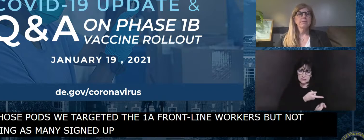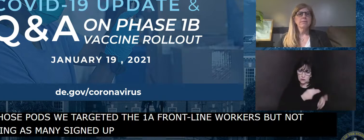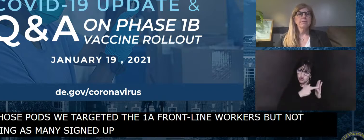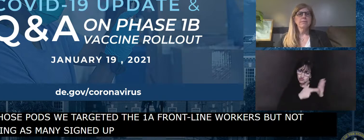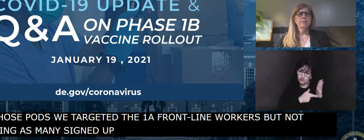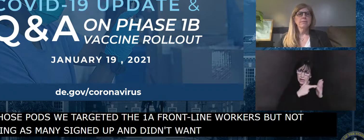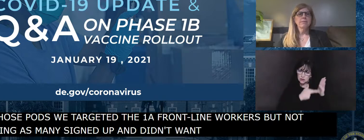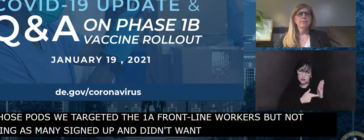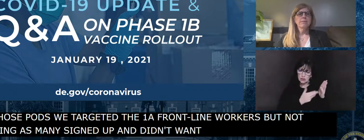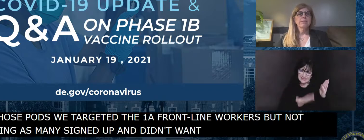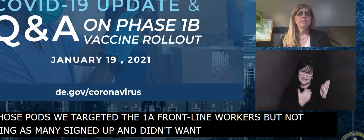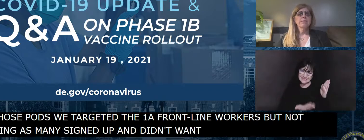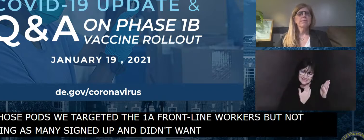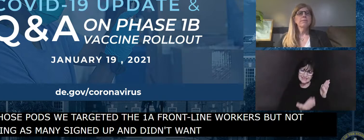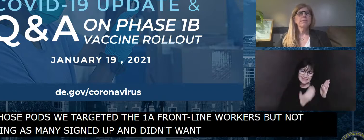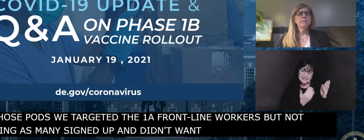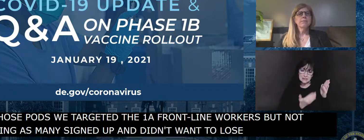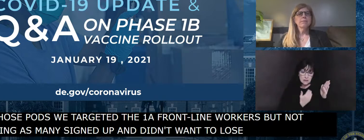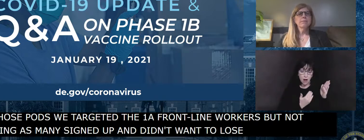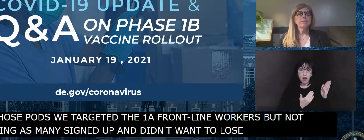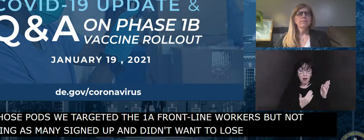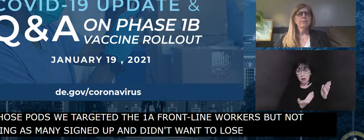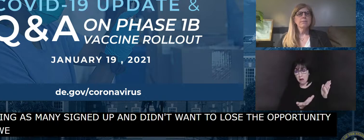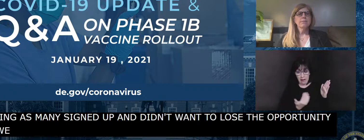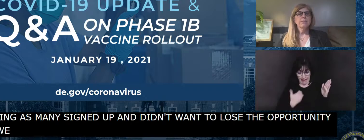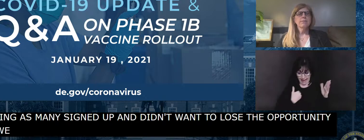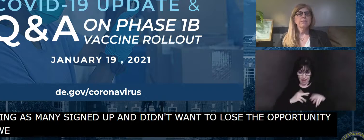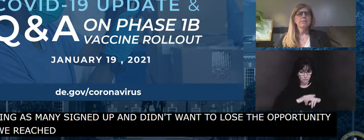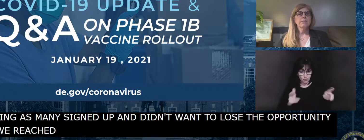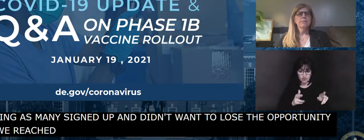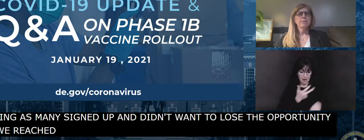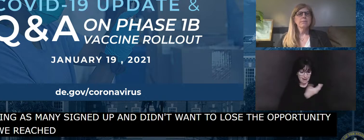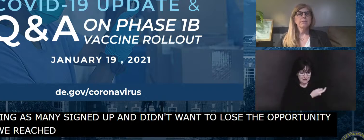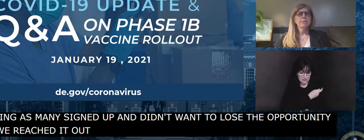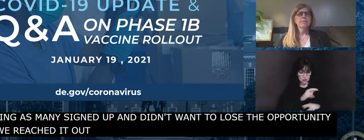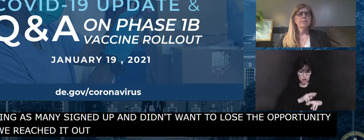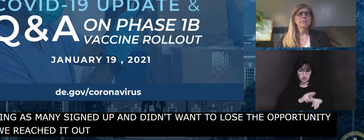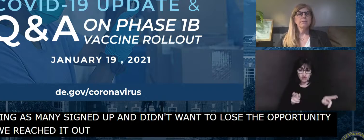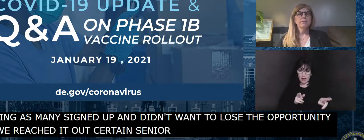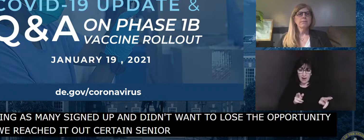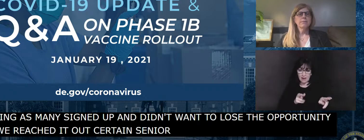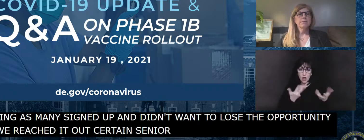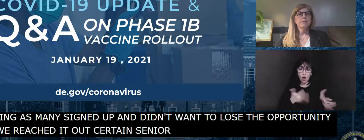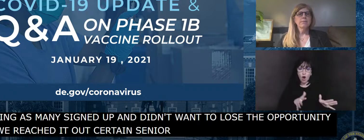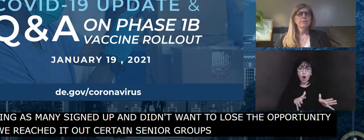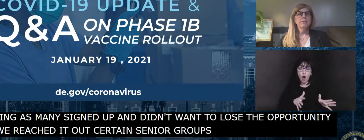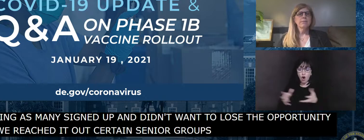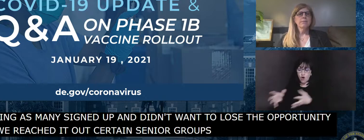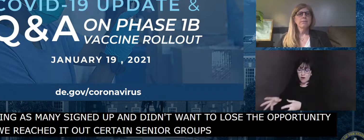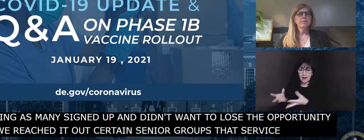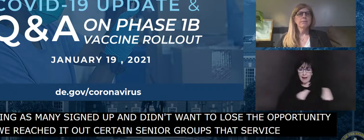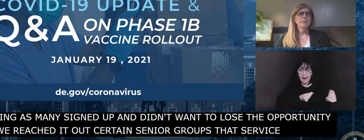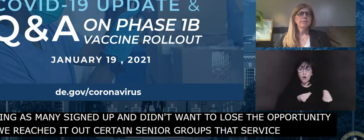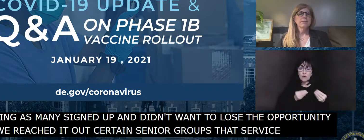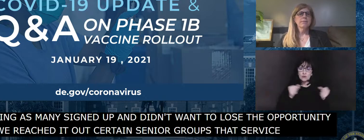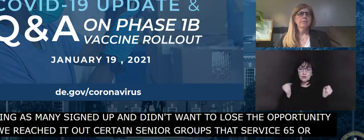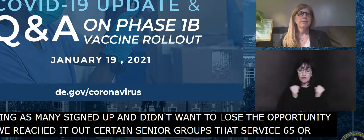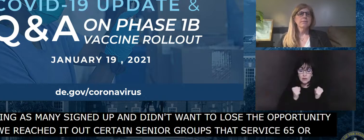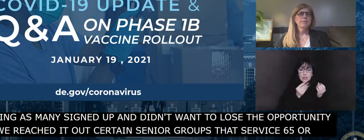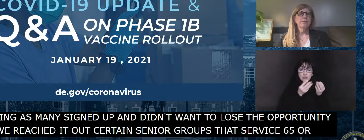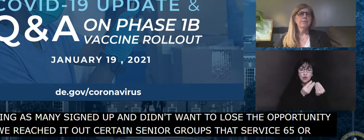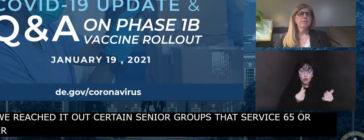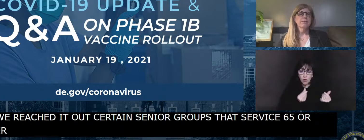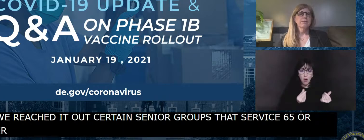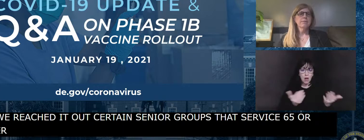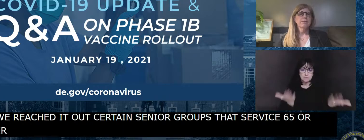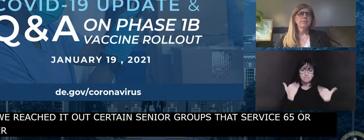certain senior groups that service those who are 65 and older, Modern Maturity Center in Dover, the